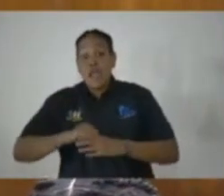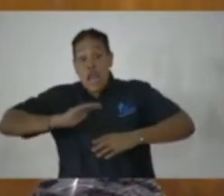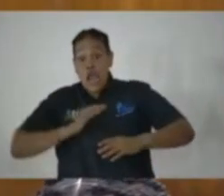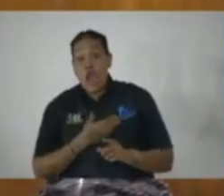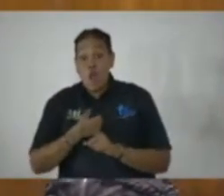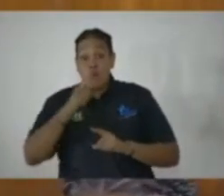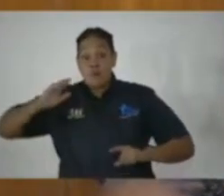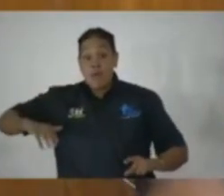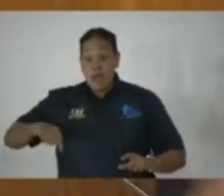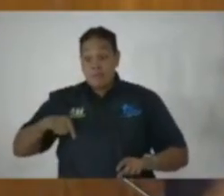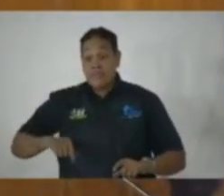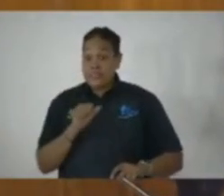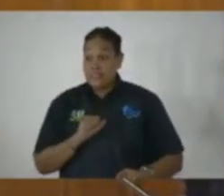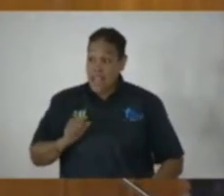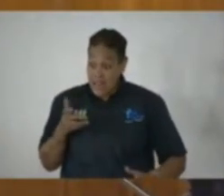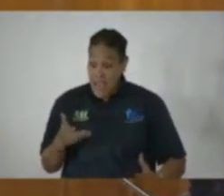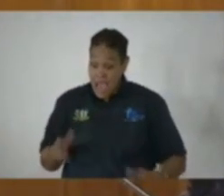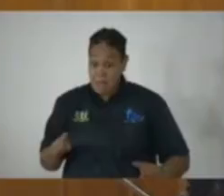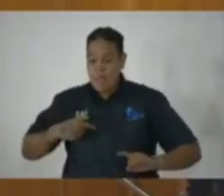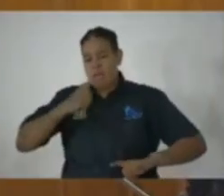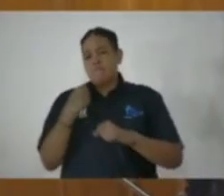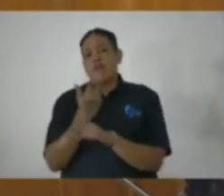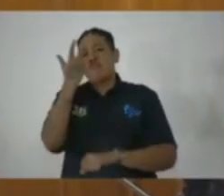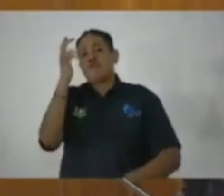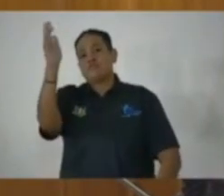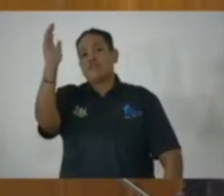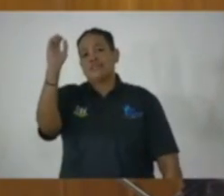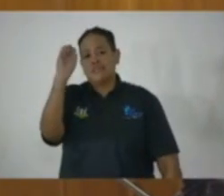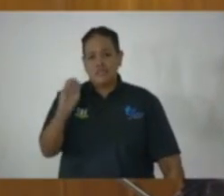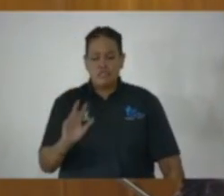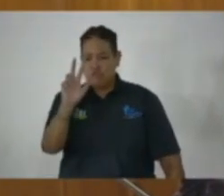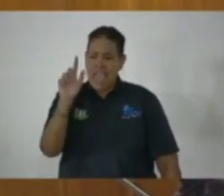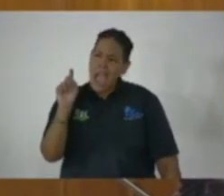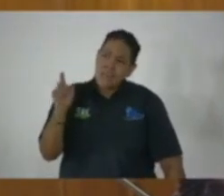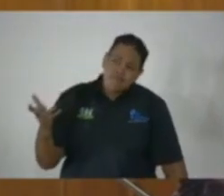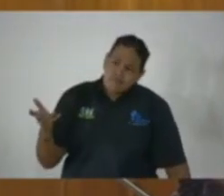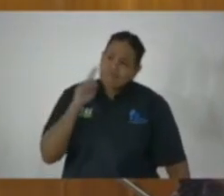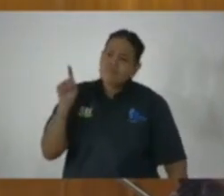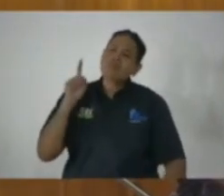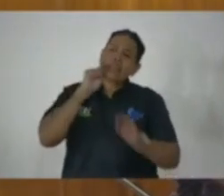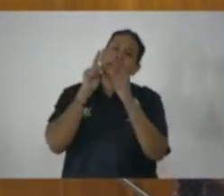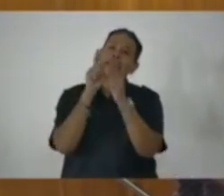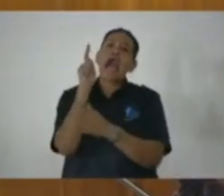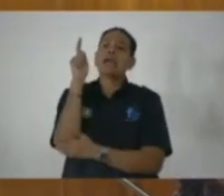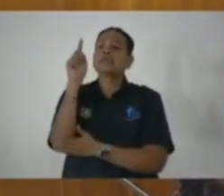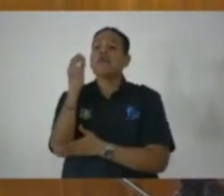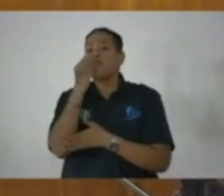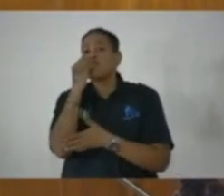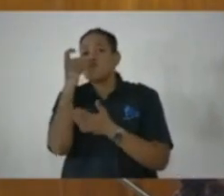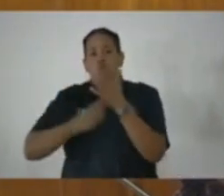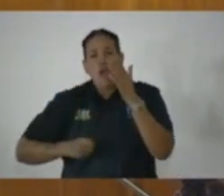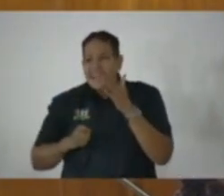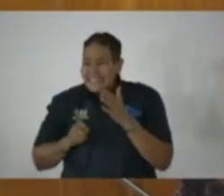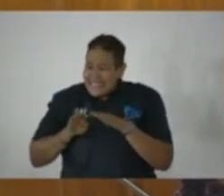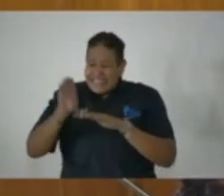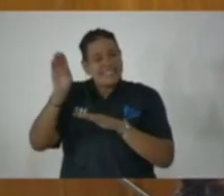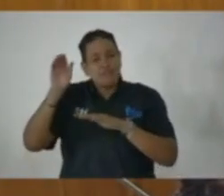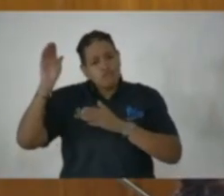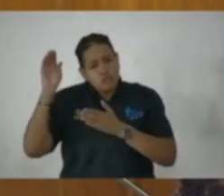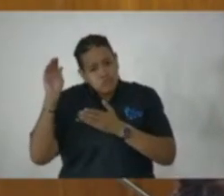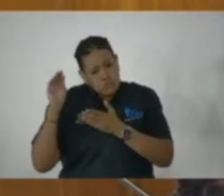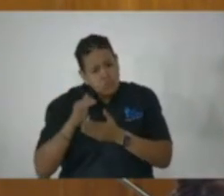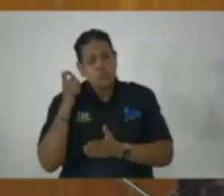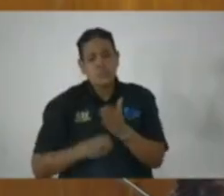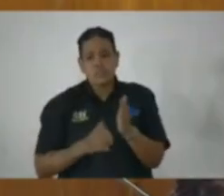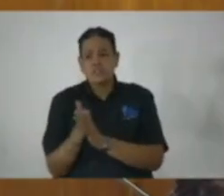our Parliament, in this Senate, I have made 3 presentations asking for a targeting of food inflation as well as a